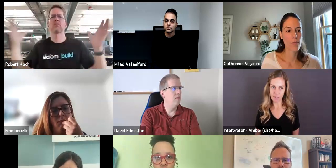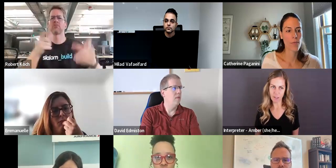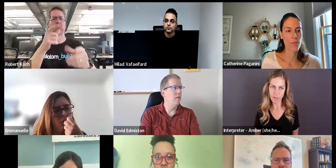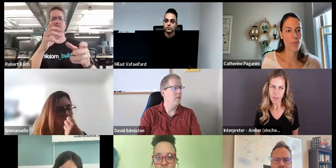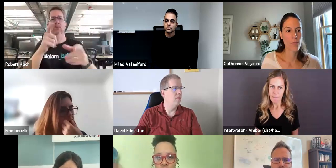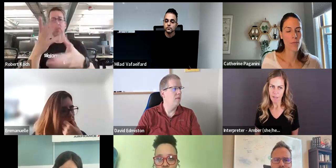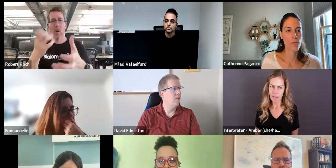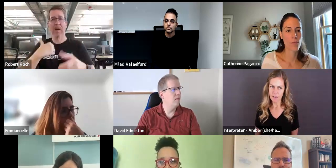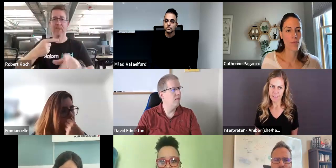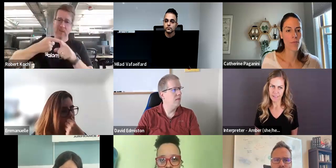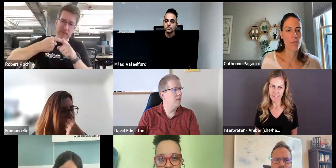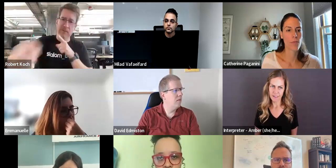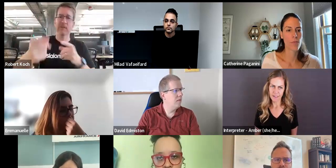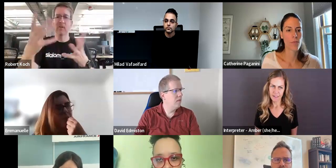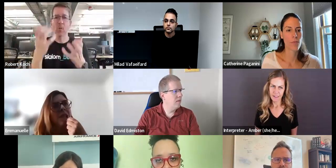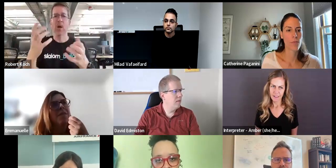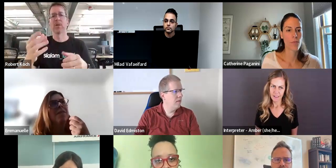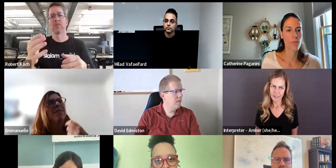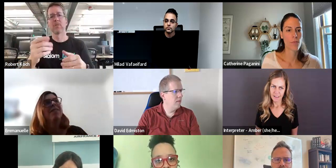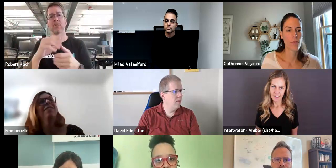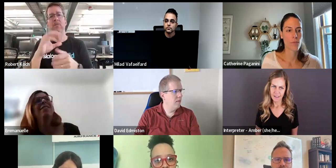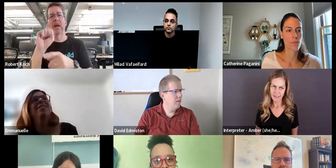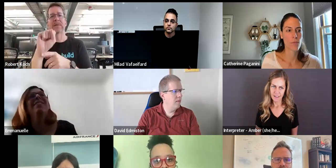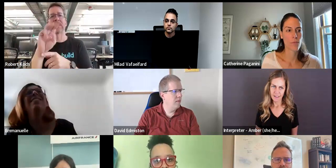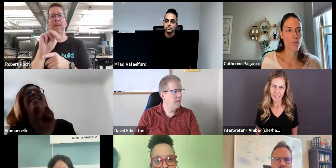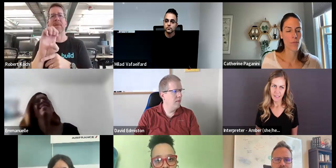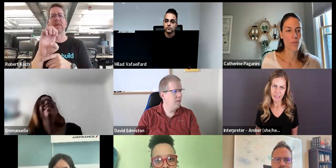type of stuff. But